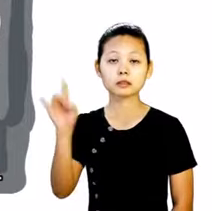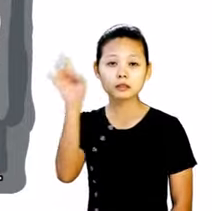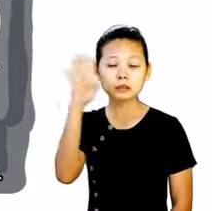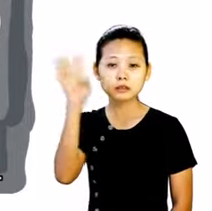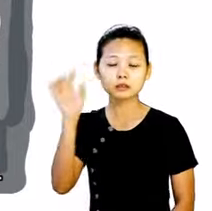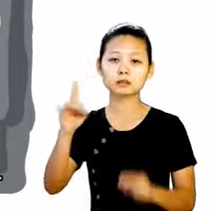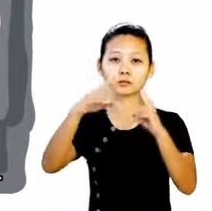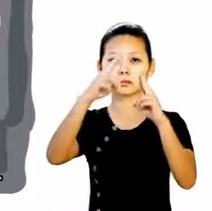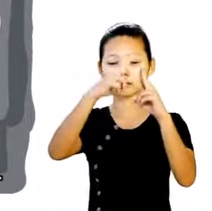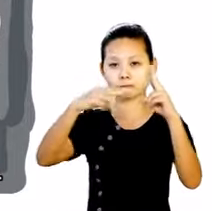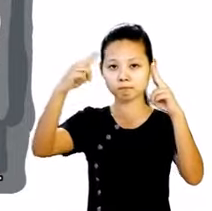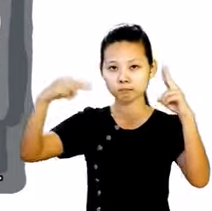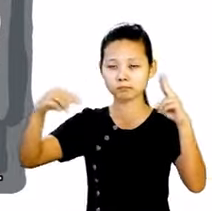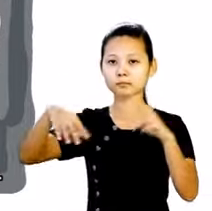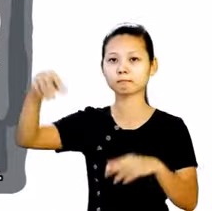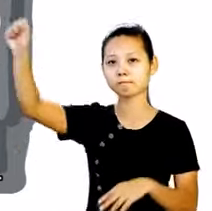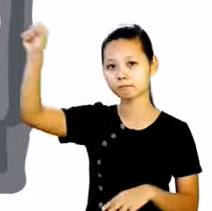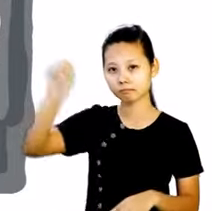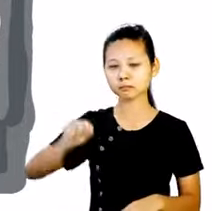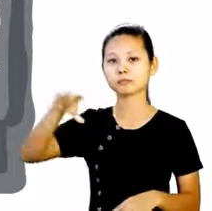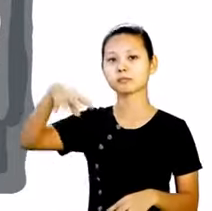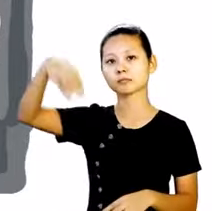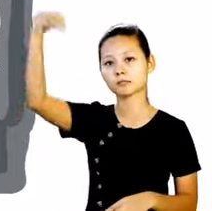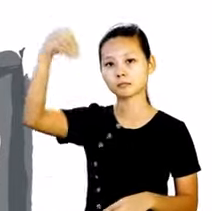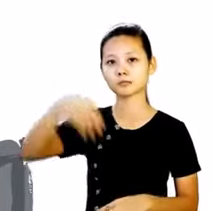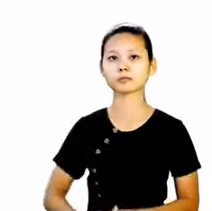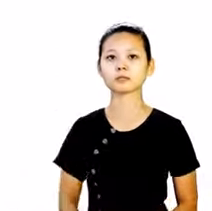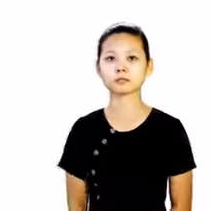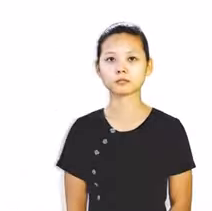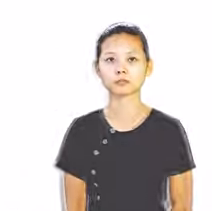Unplug all electrical devices.